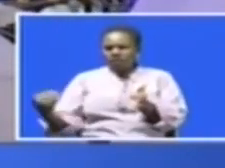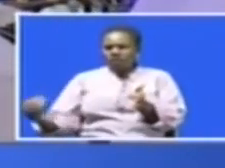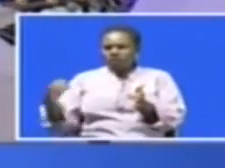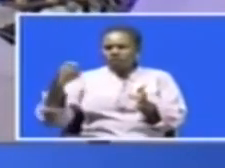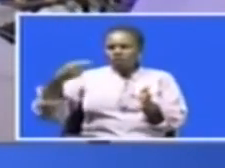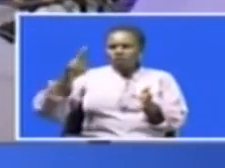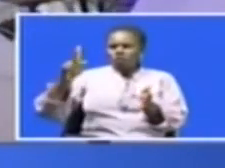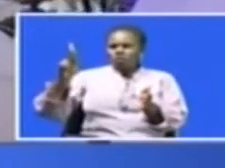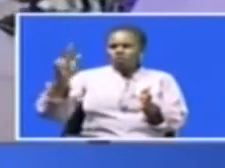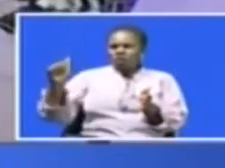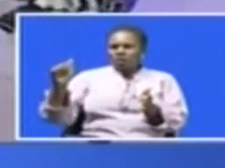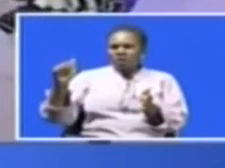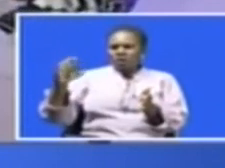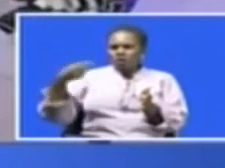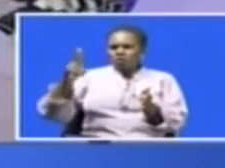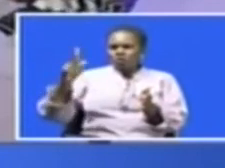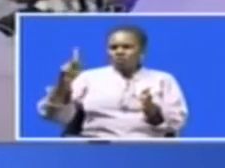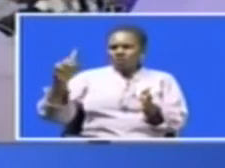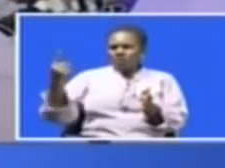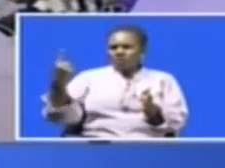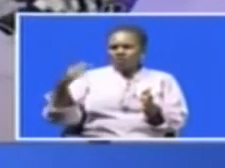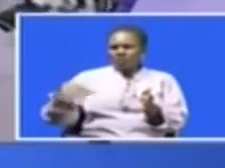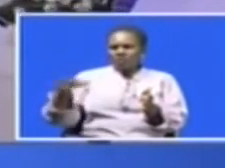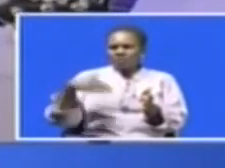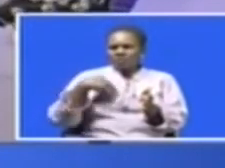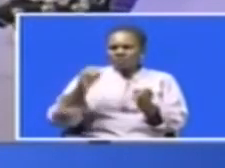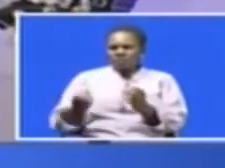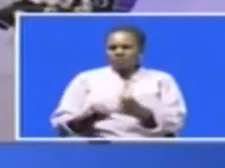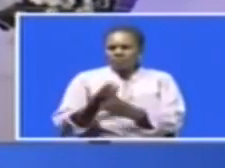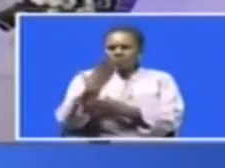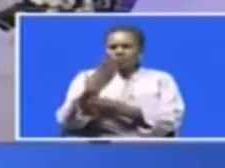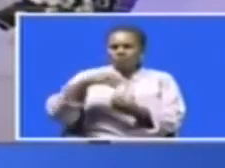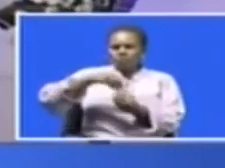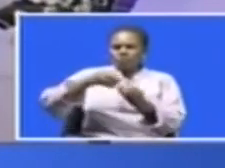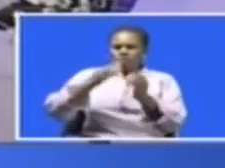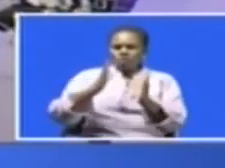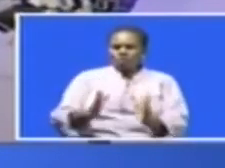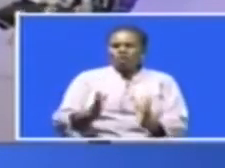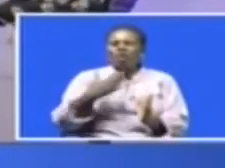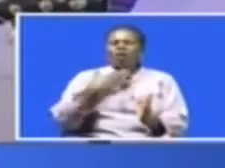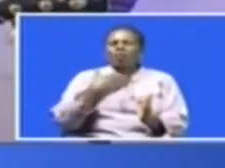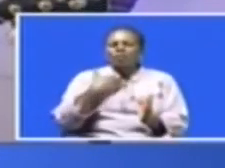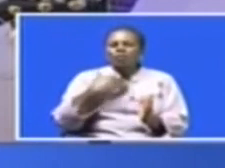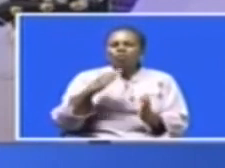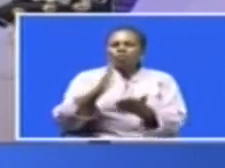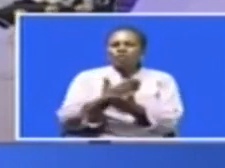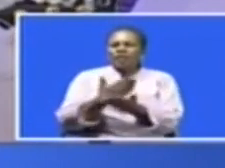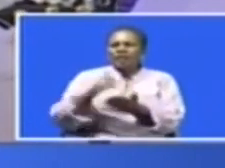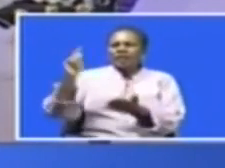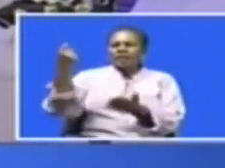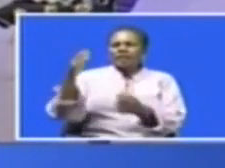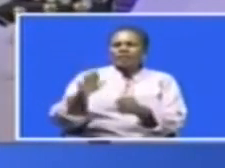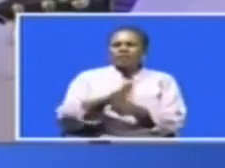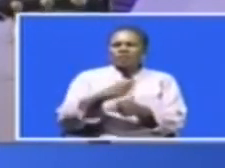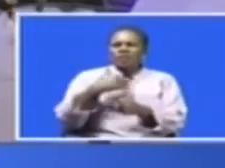around the areas. Chuka is really the first place, but it's where I'm going to create the model. So I want to be able to do this all over Kenya is